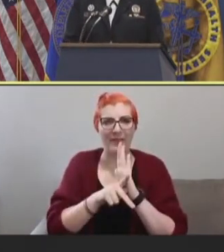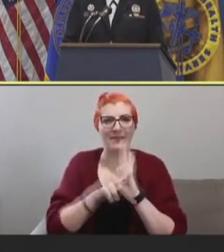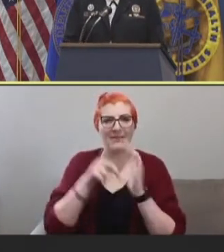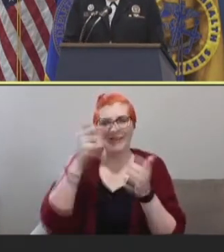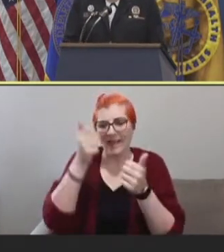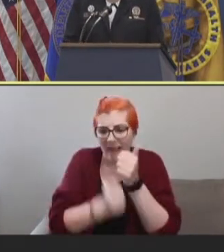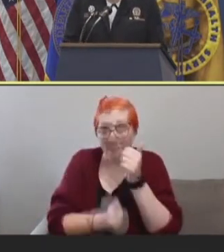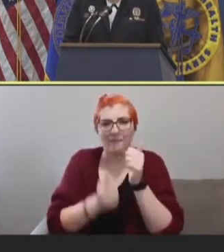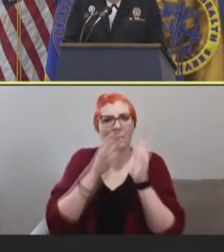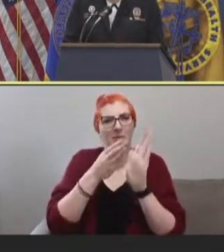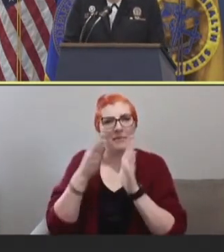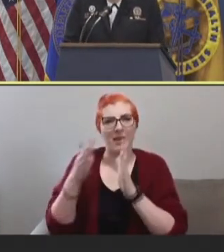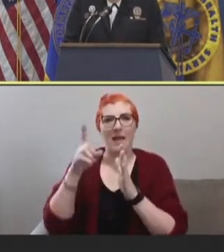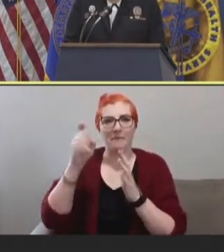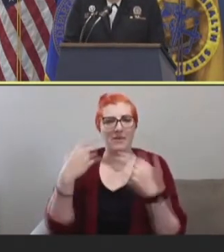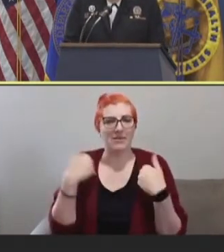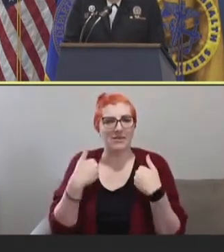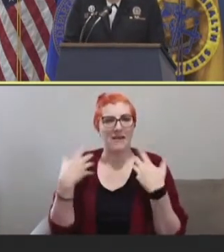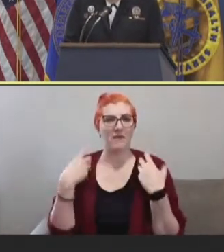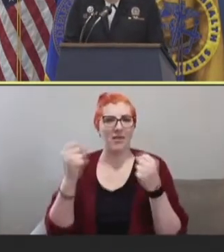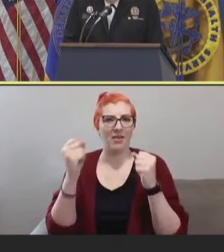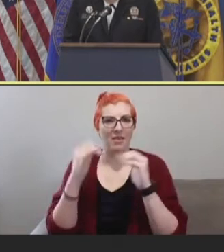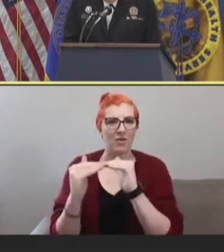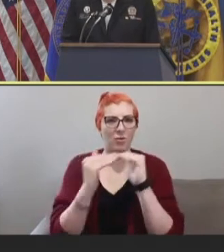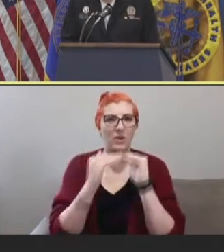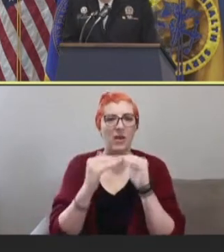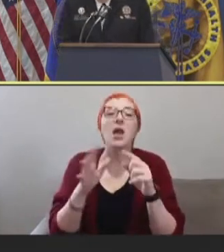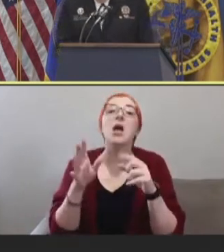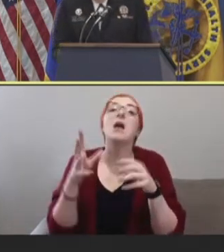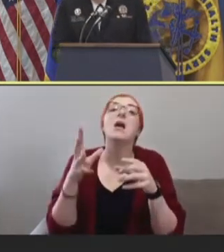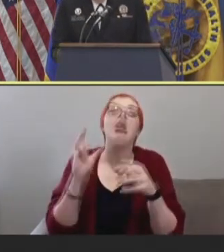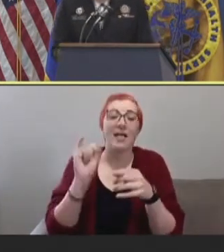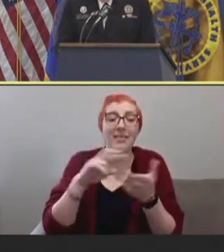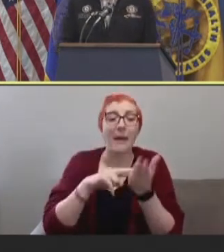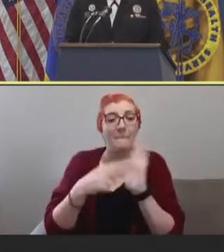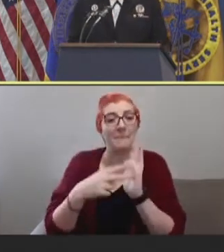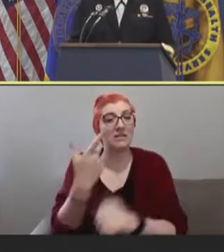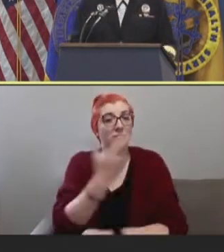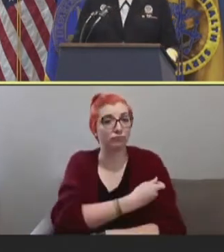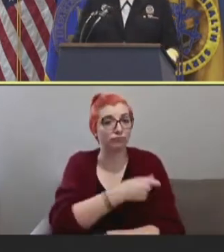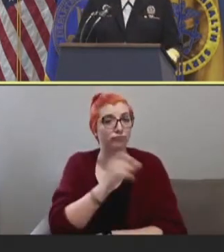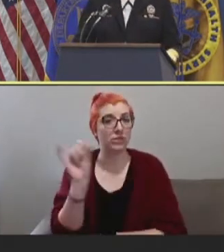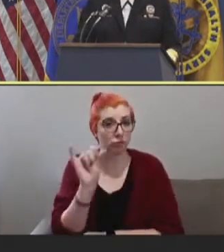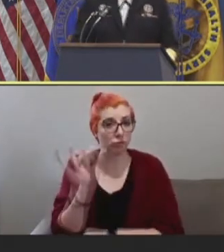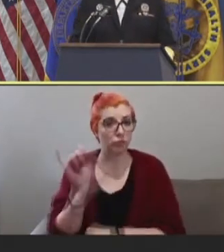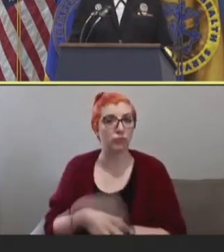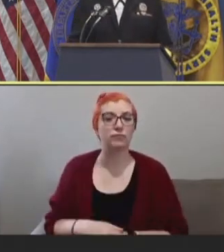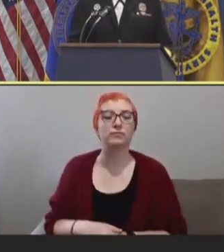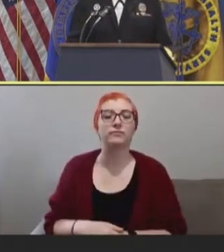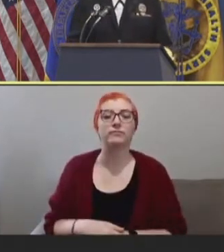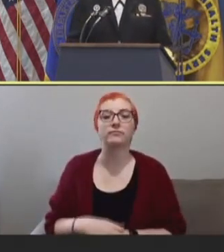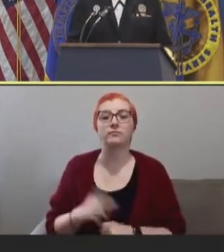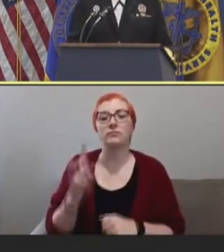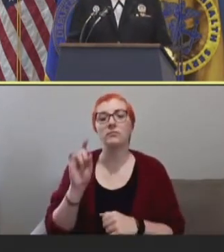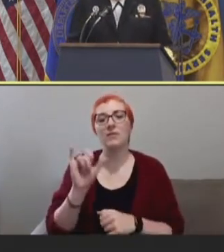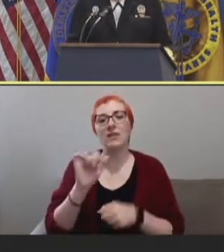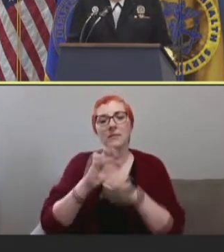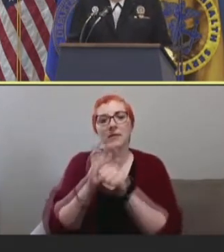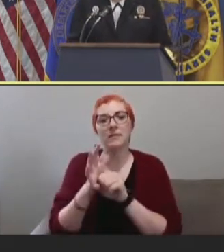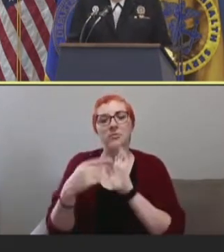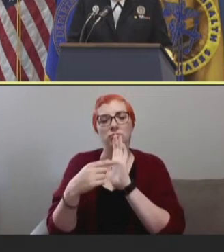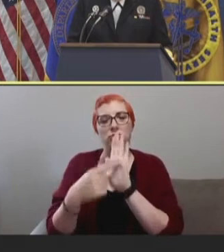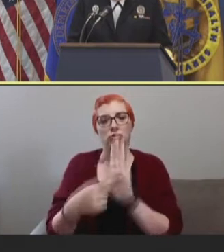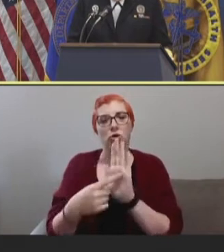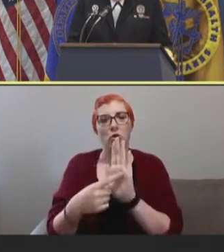including immunizations. The pandemic has shown us the depth and breadth of the health disparities